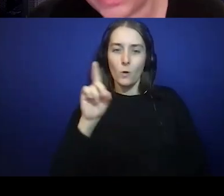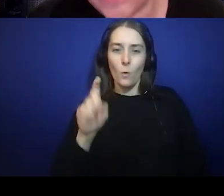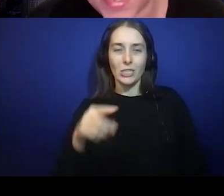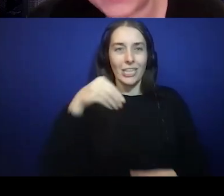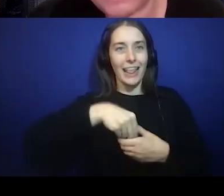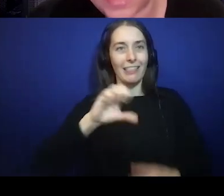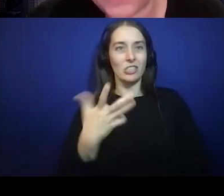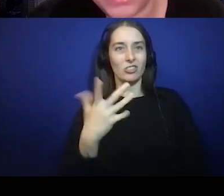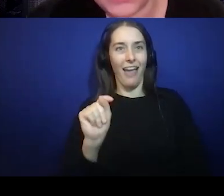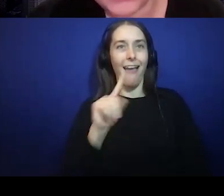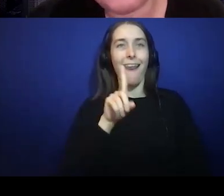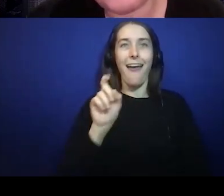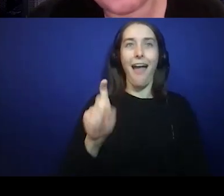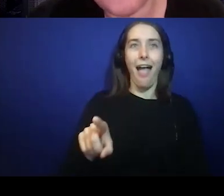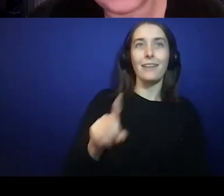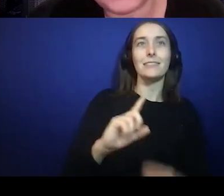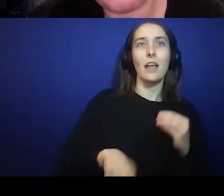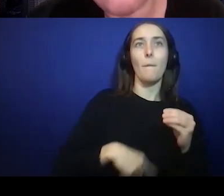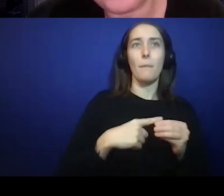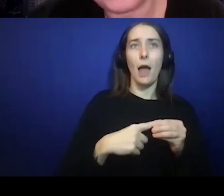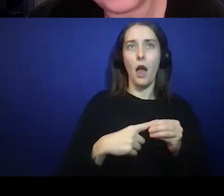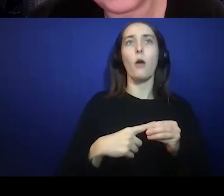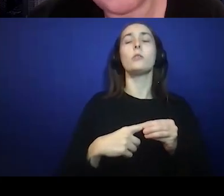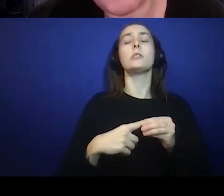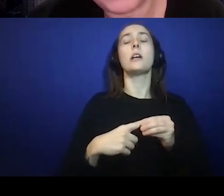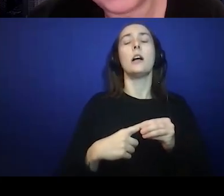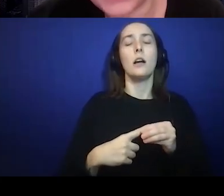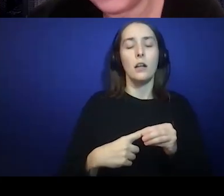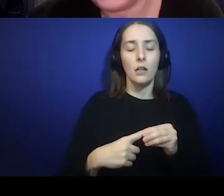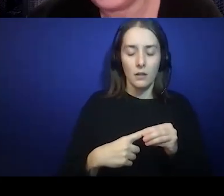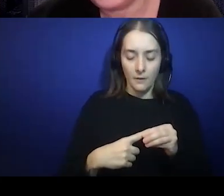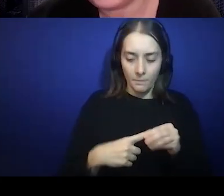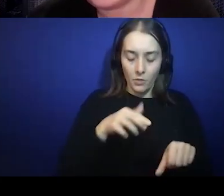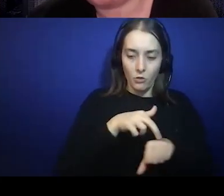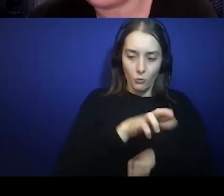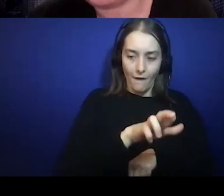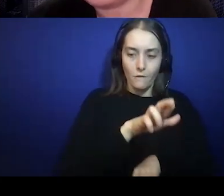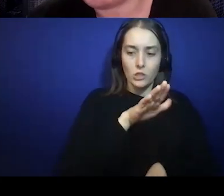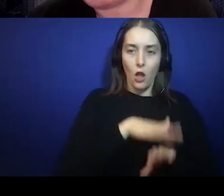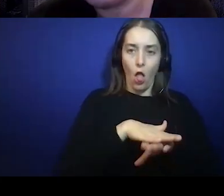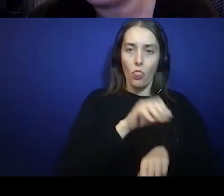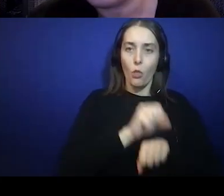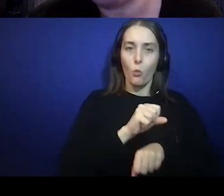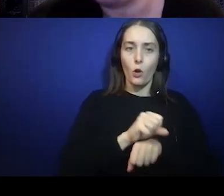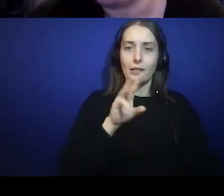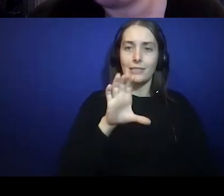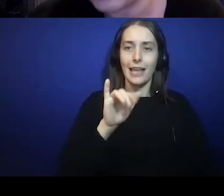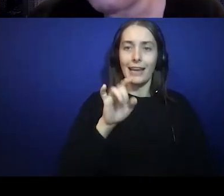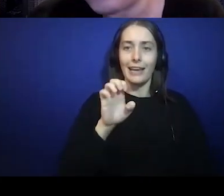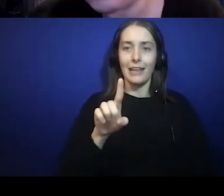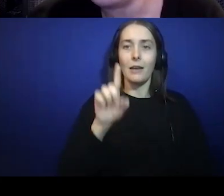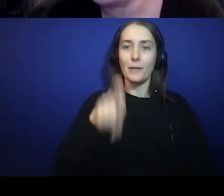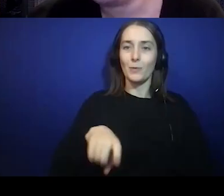few minutes ago that asked about if the references on the works cited need to be in the same order as they come up